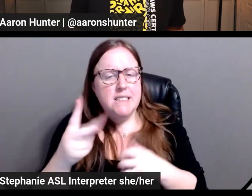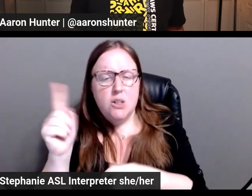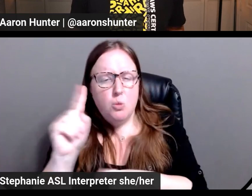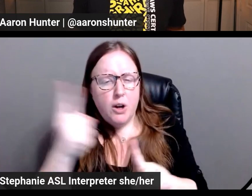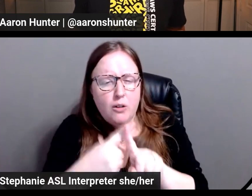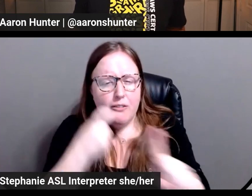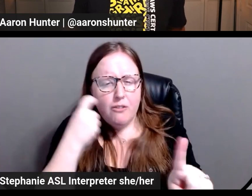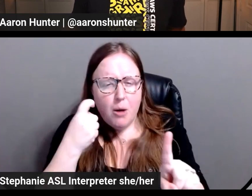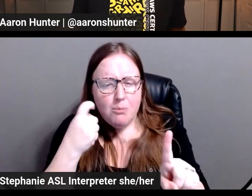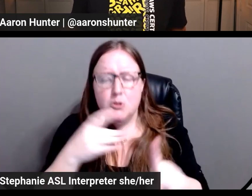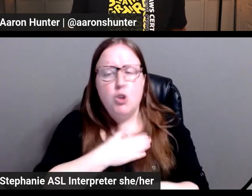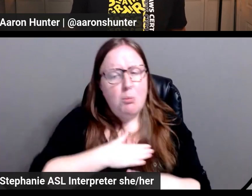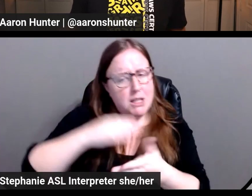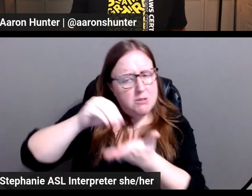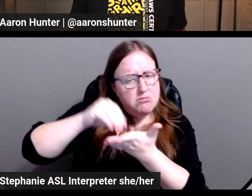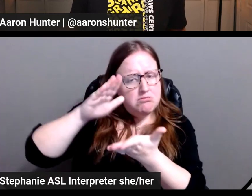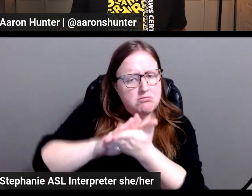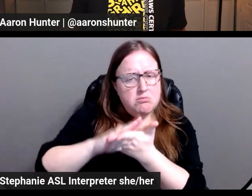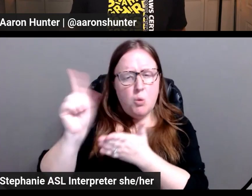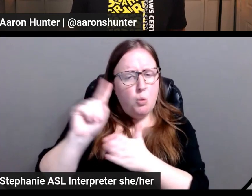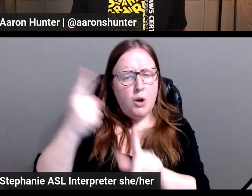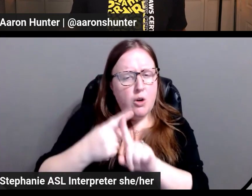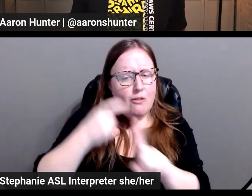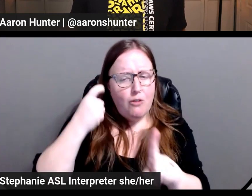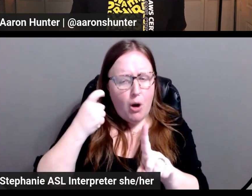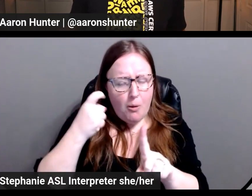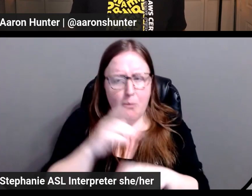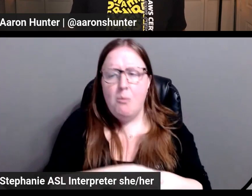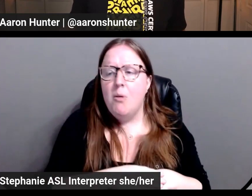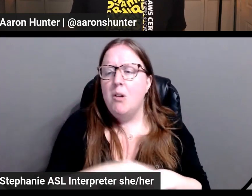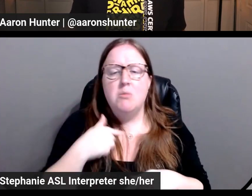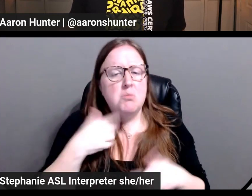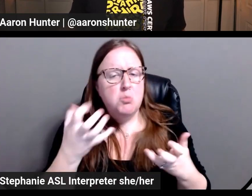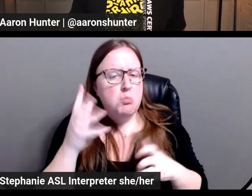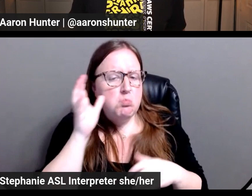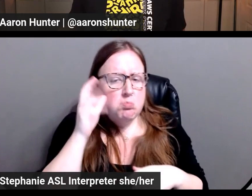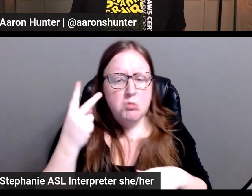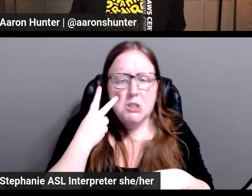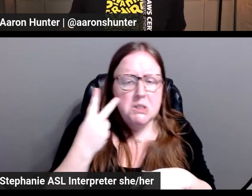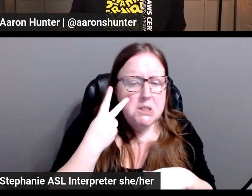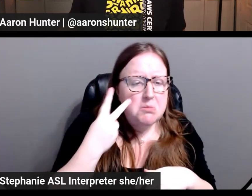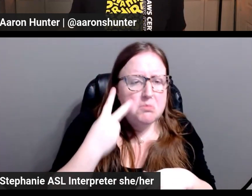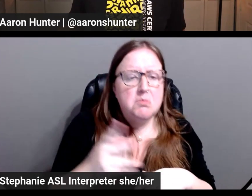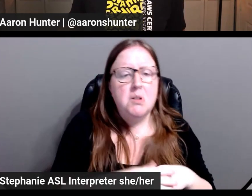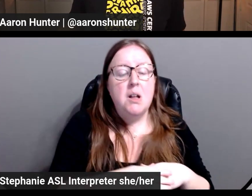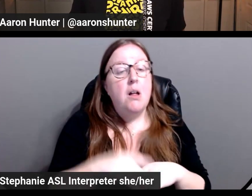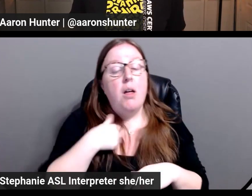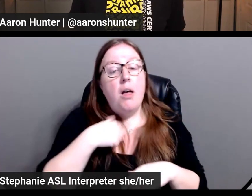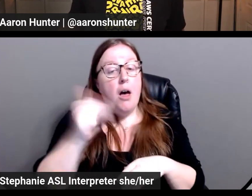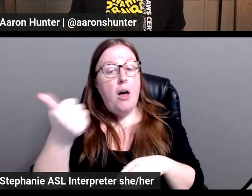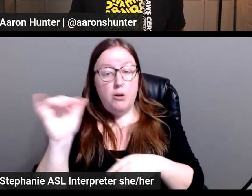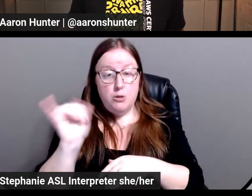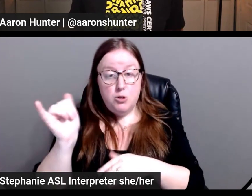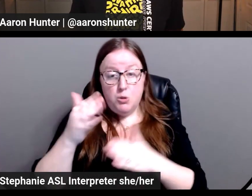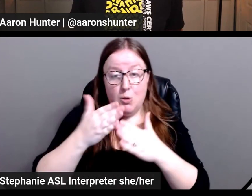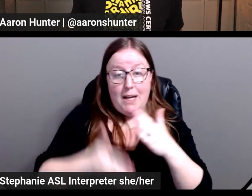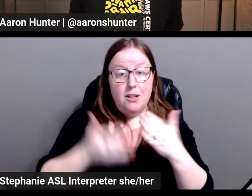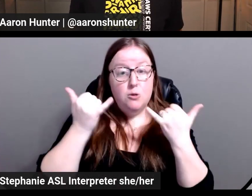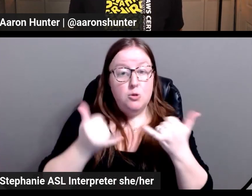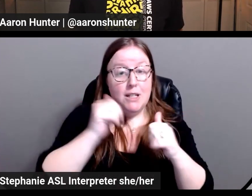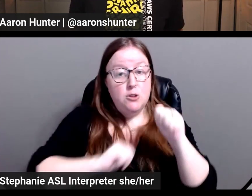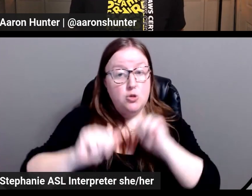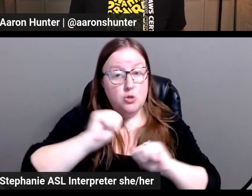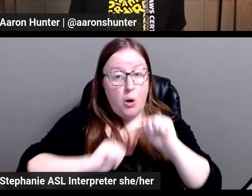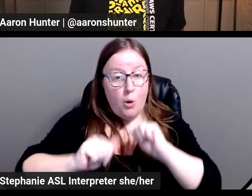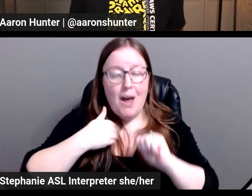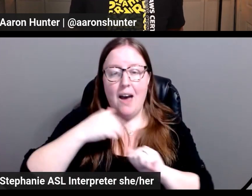the show. So please put that in the chat. Who knows, we may even flag you up if you're a distant country. The other thing is that at the end of today's show, there's going to be